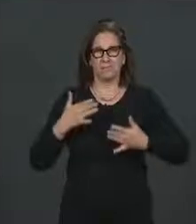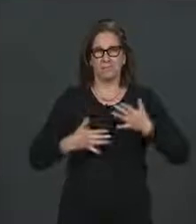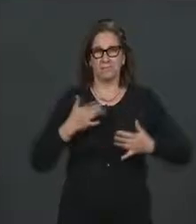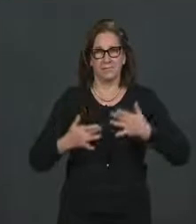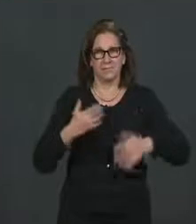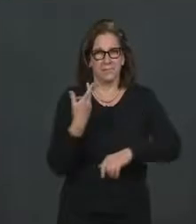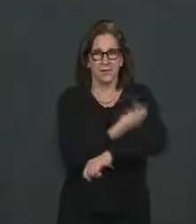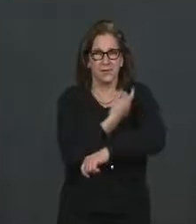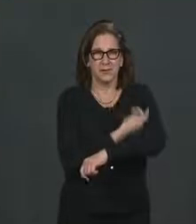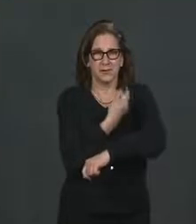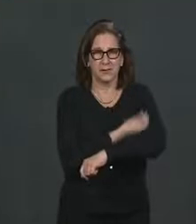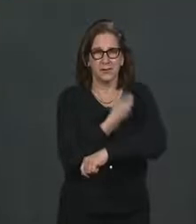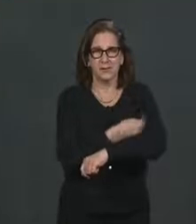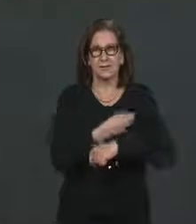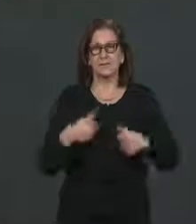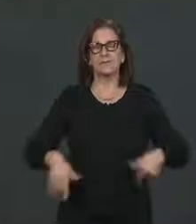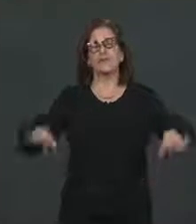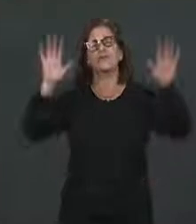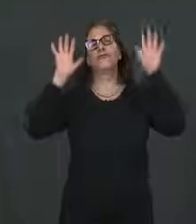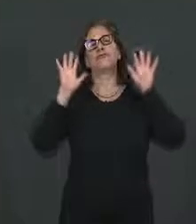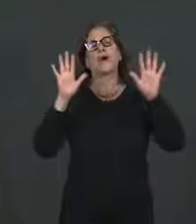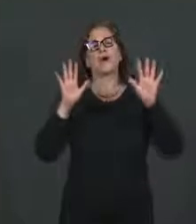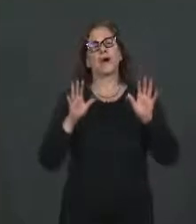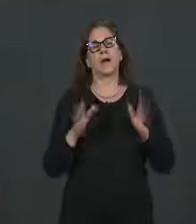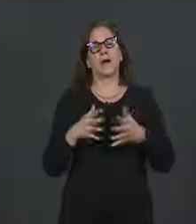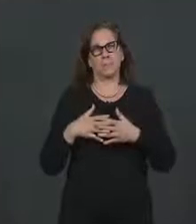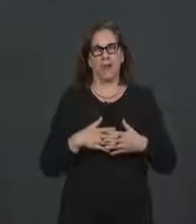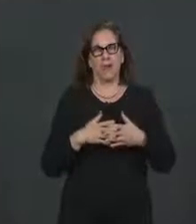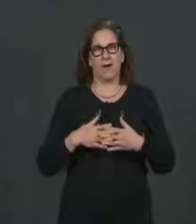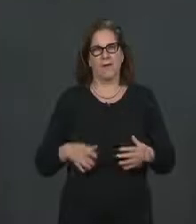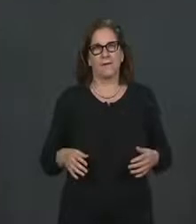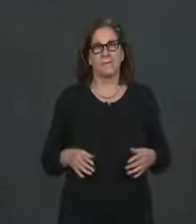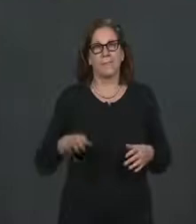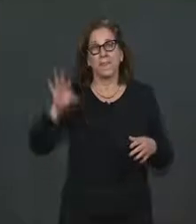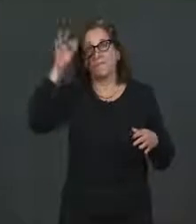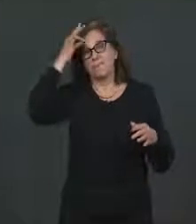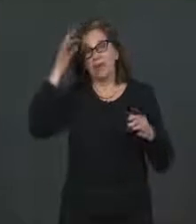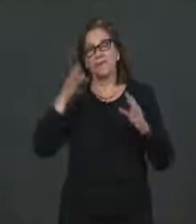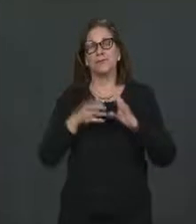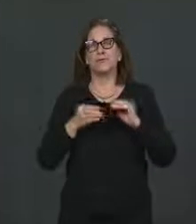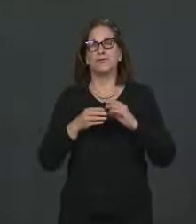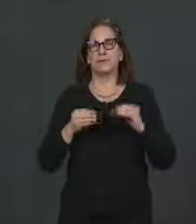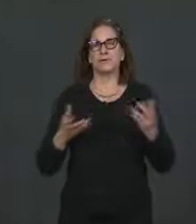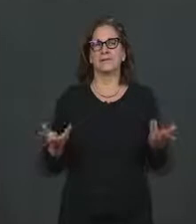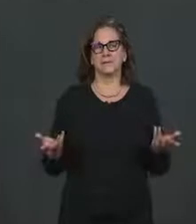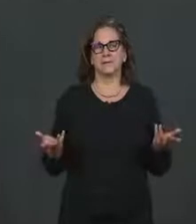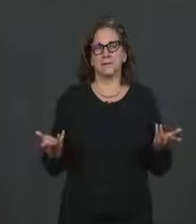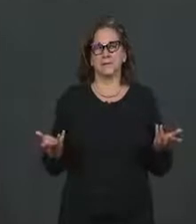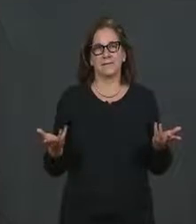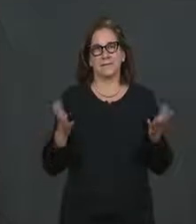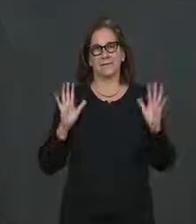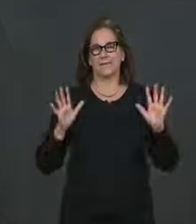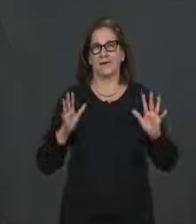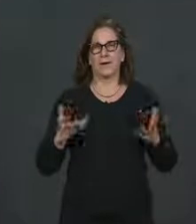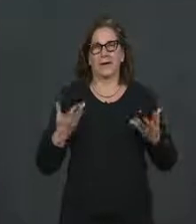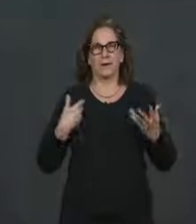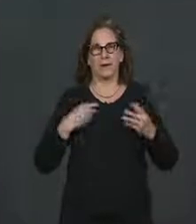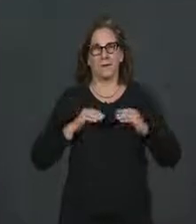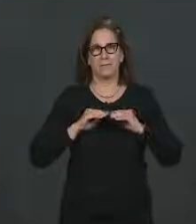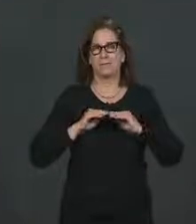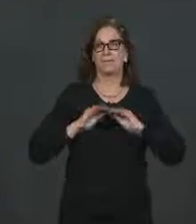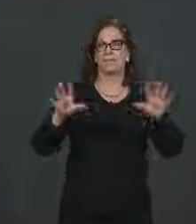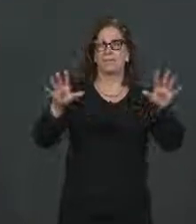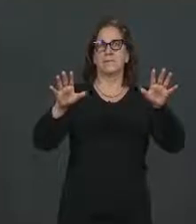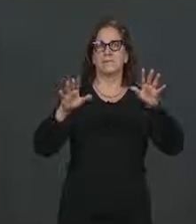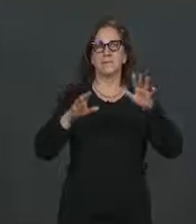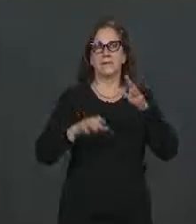story. The federal government has stepped up, taken responsibility, and launched a massive federal vaccination program.